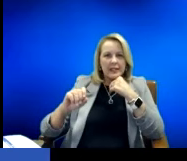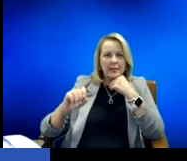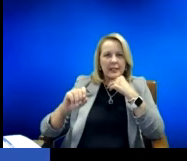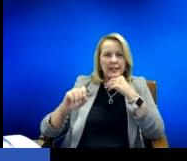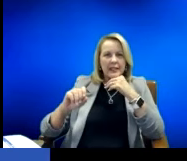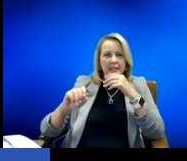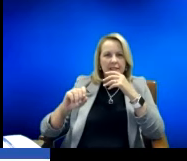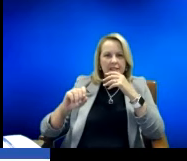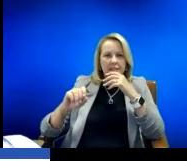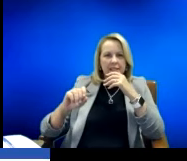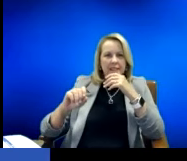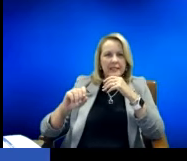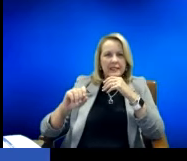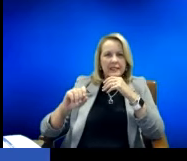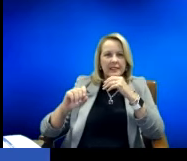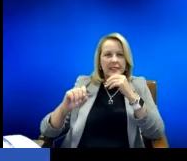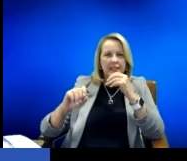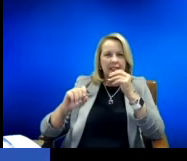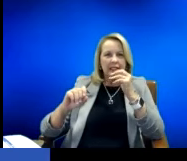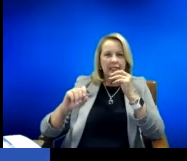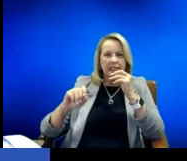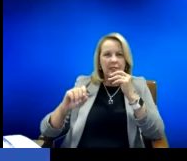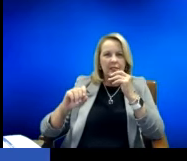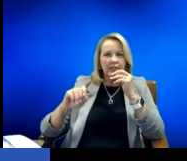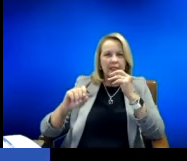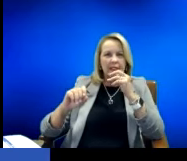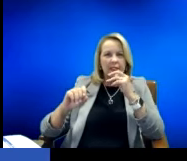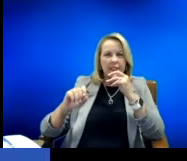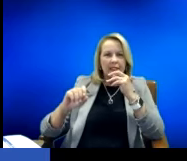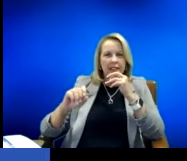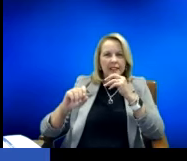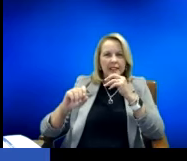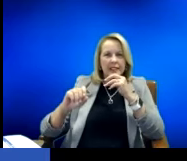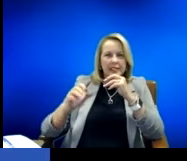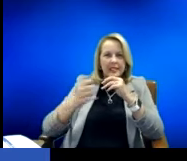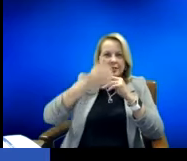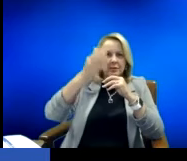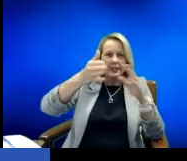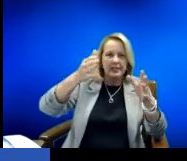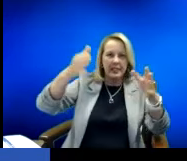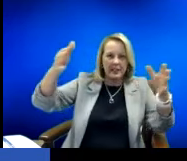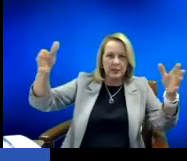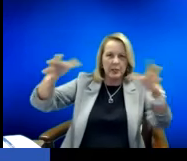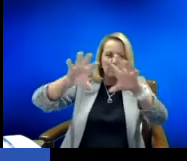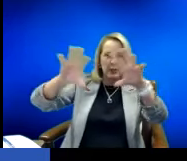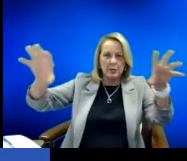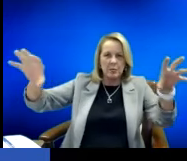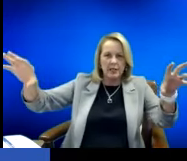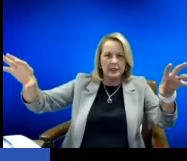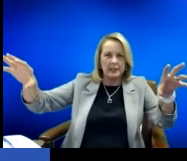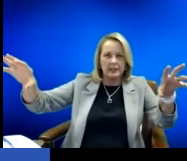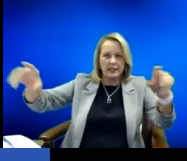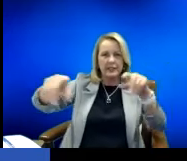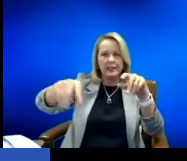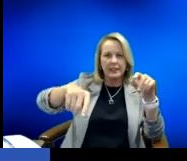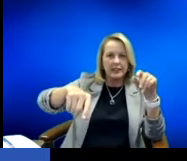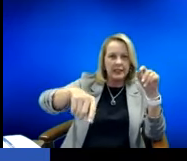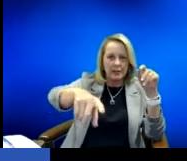back. It's that one that's got 3 blue